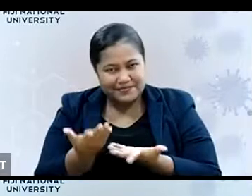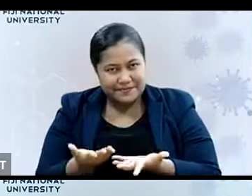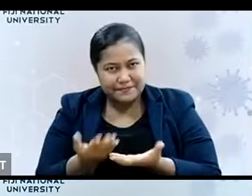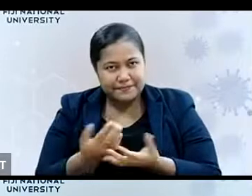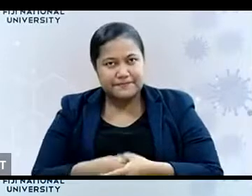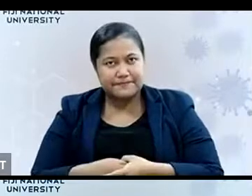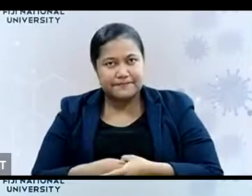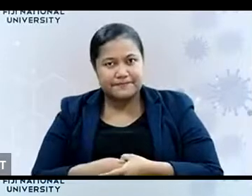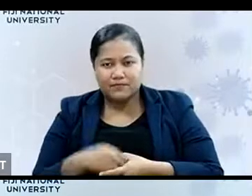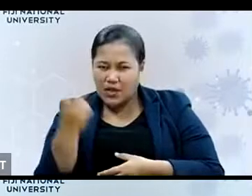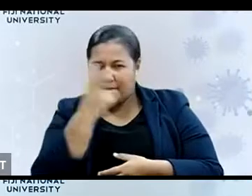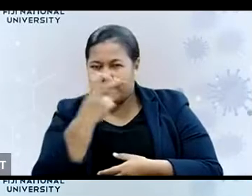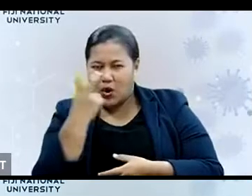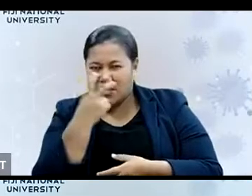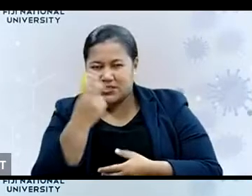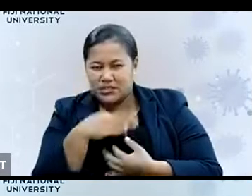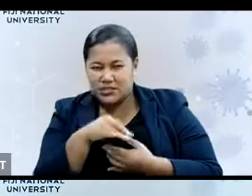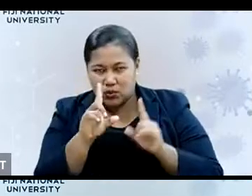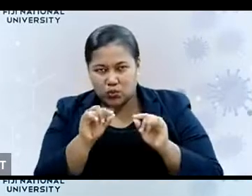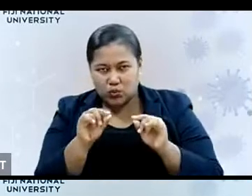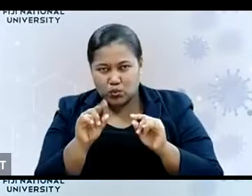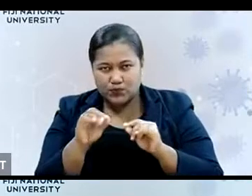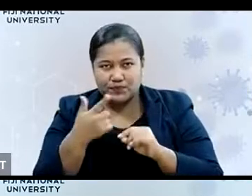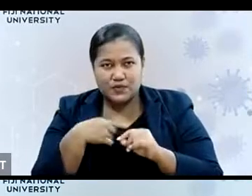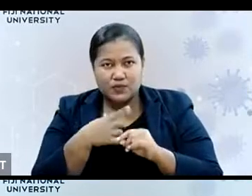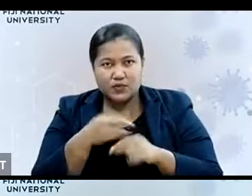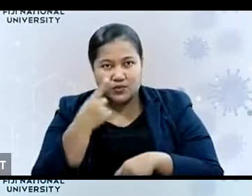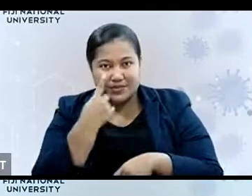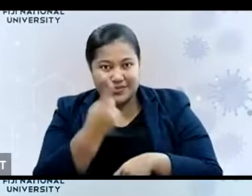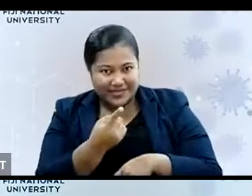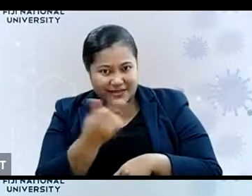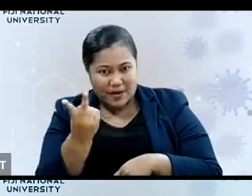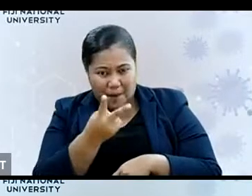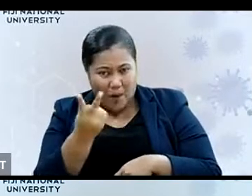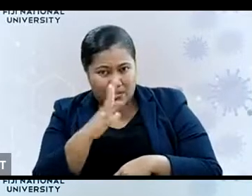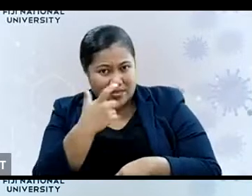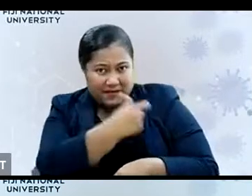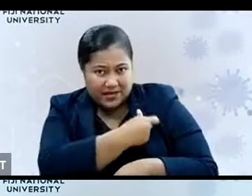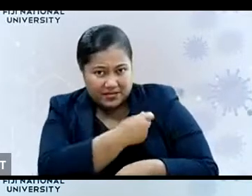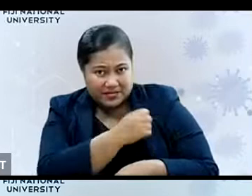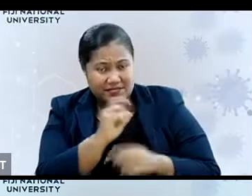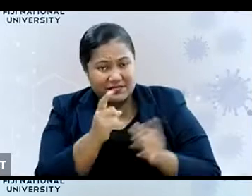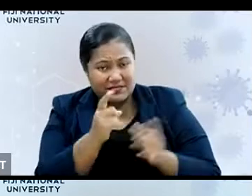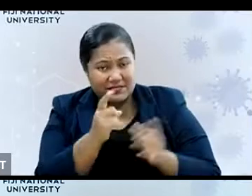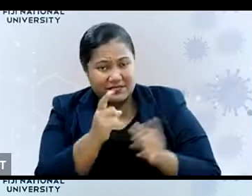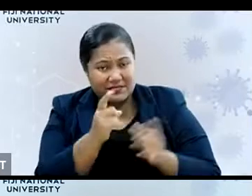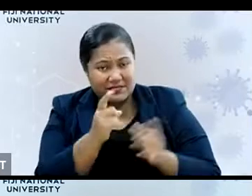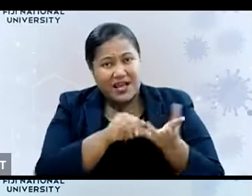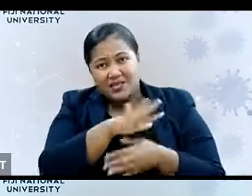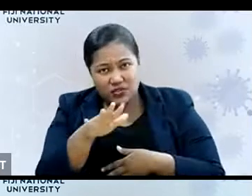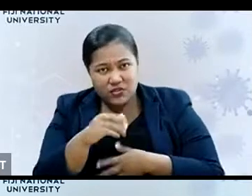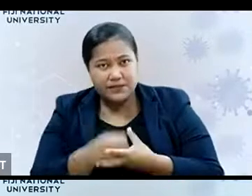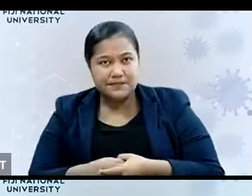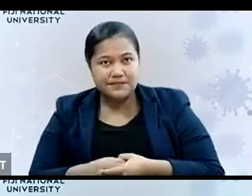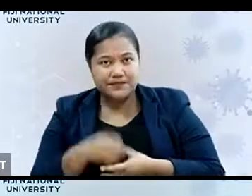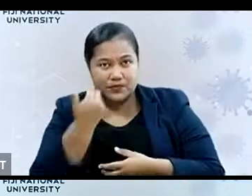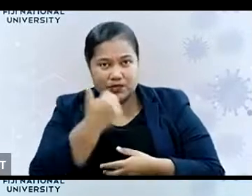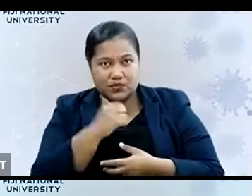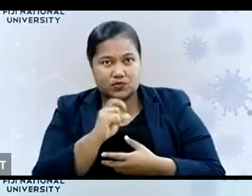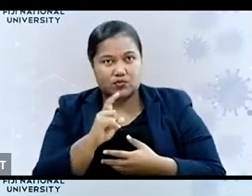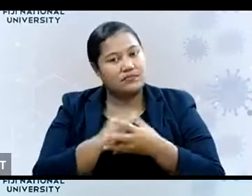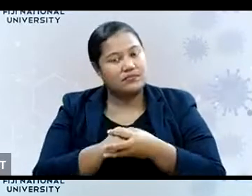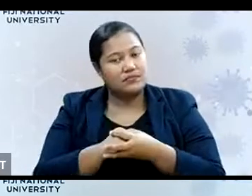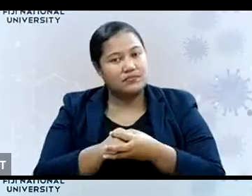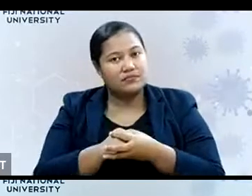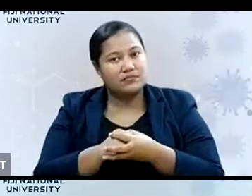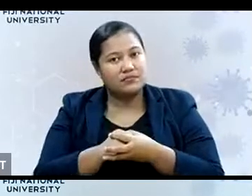the monitoring has been done, given the fact that both these vaccines, the AstraZeneca using the adenovirus approach and the